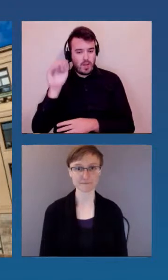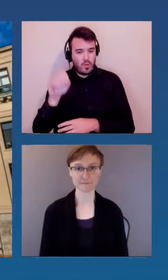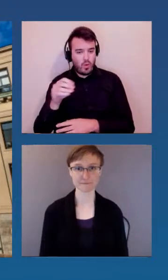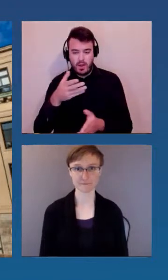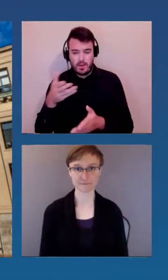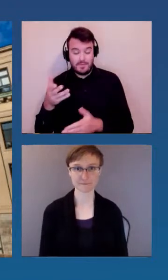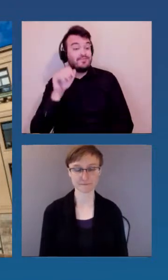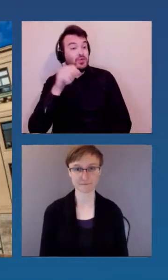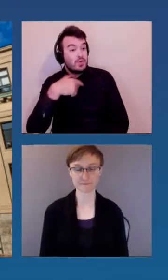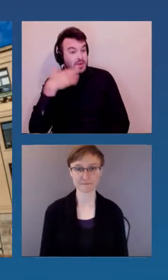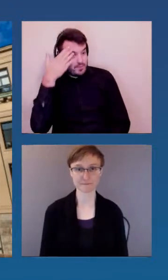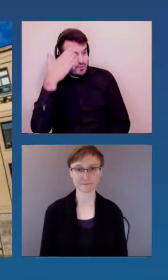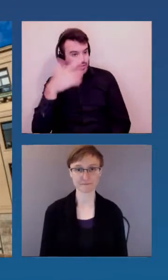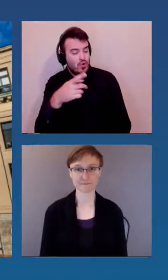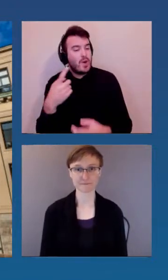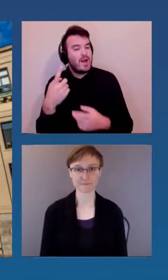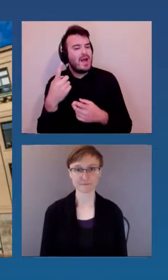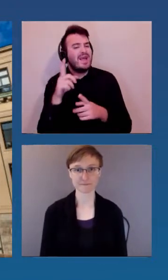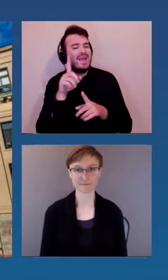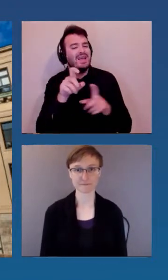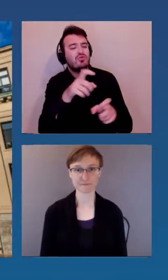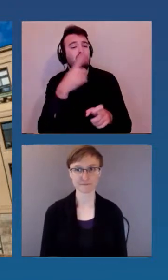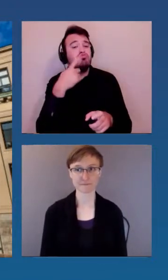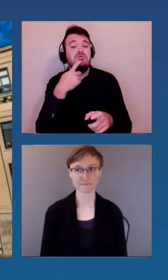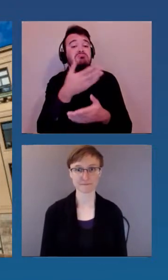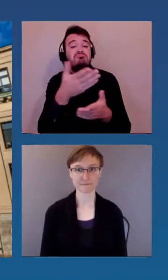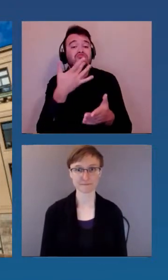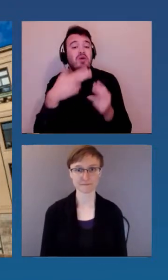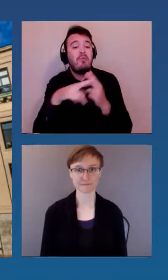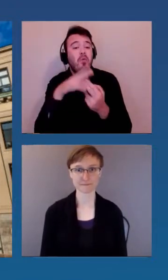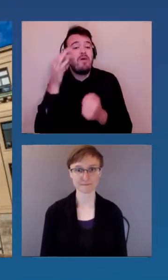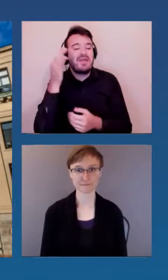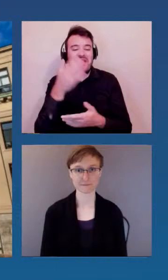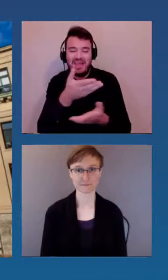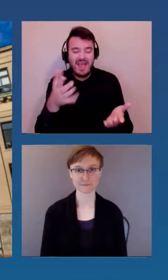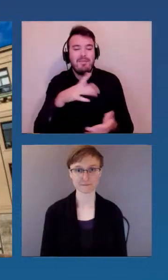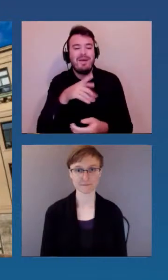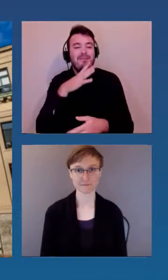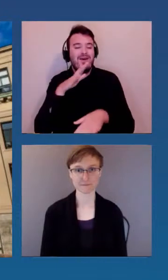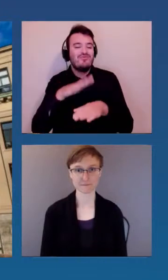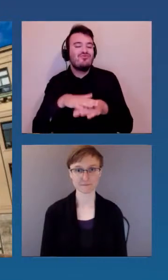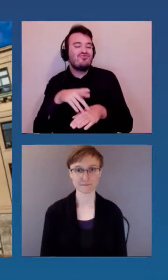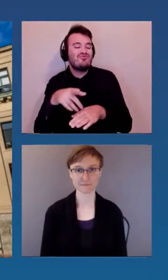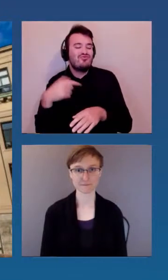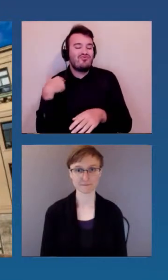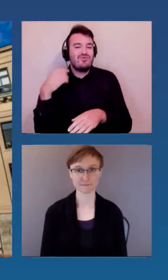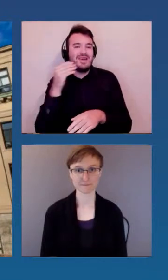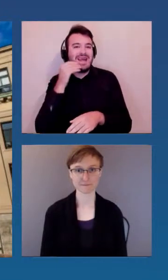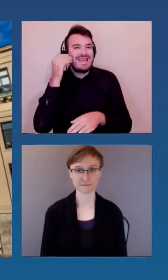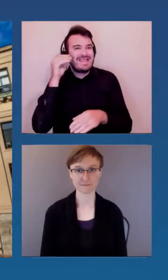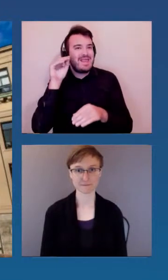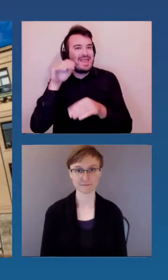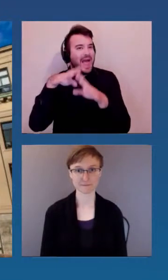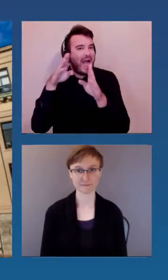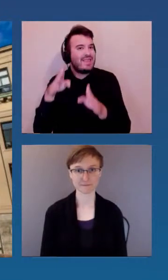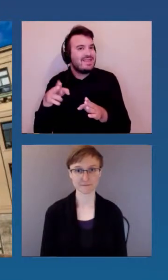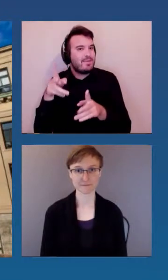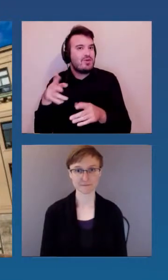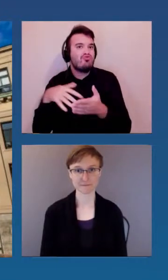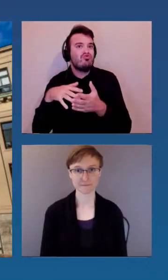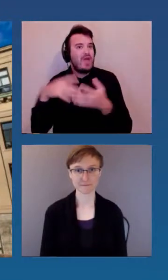to keep the physical distancing in those circumstances. It raises issues as to the future residences we're going